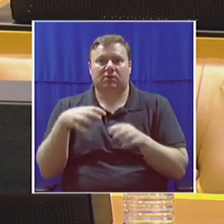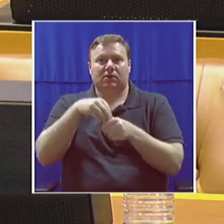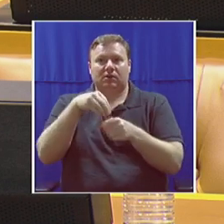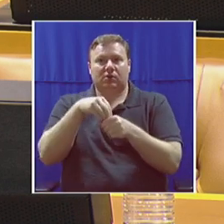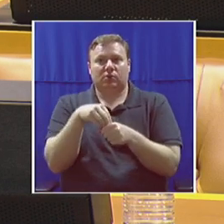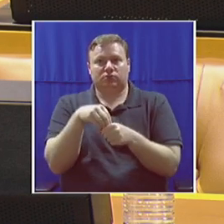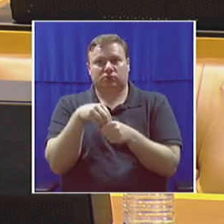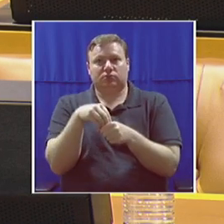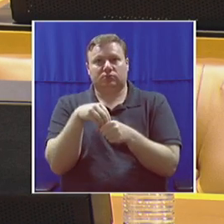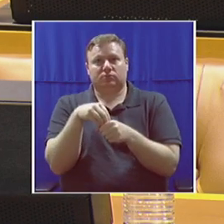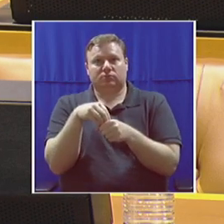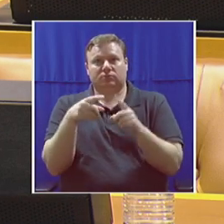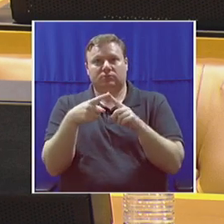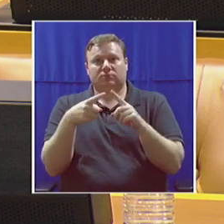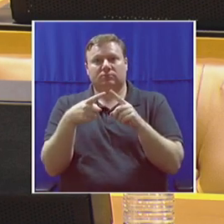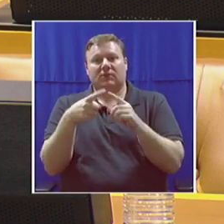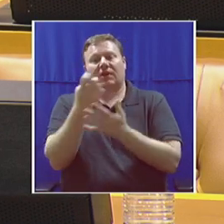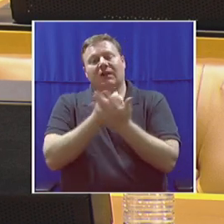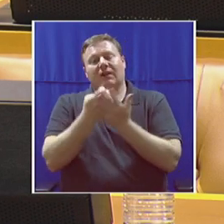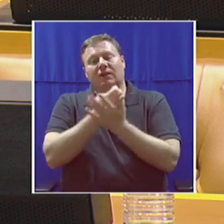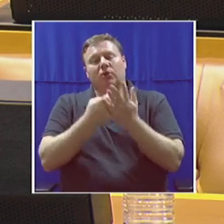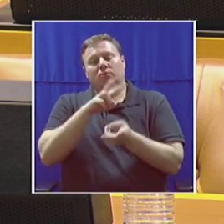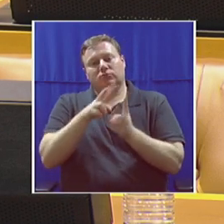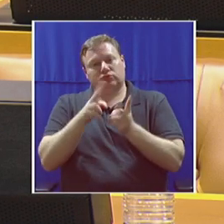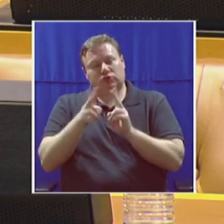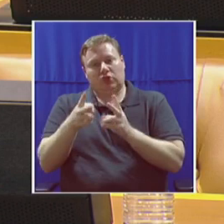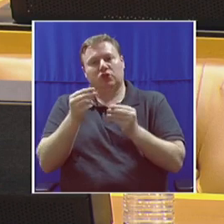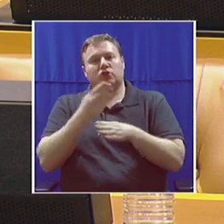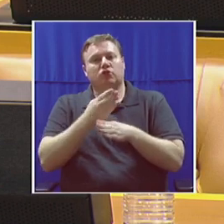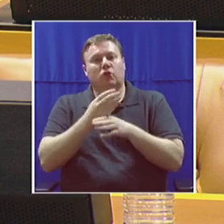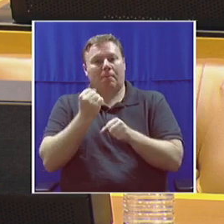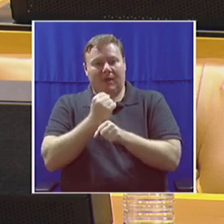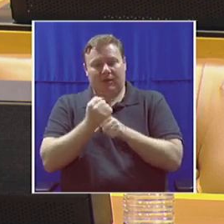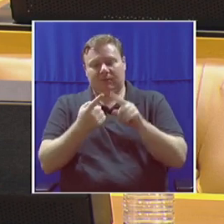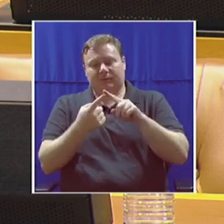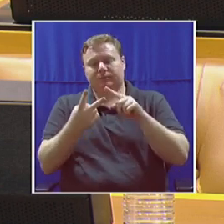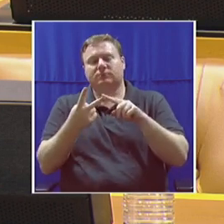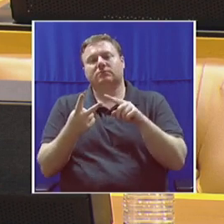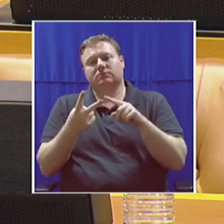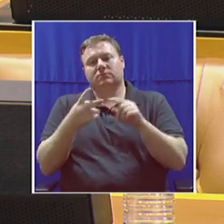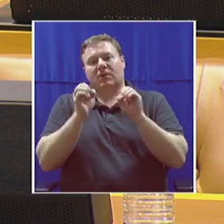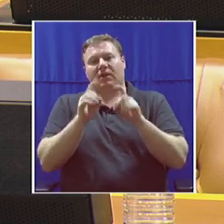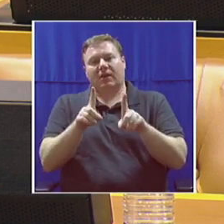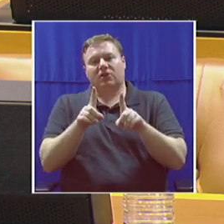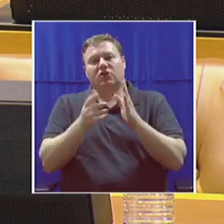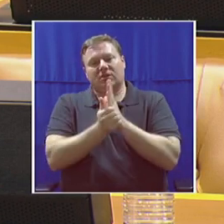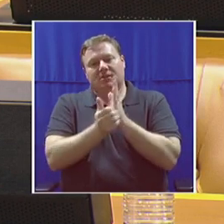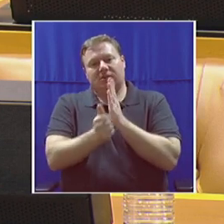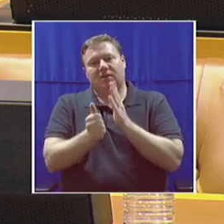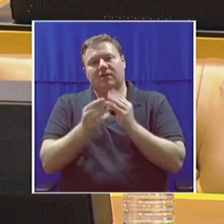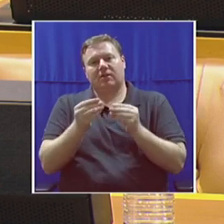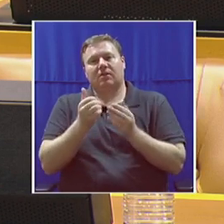one economic transformation and job creation two education skills and